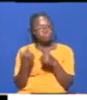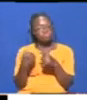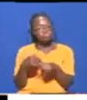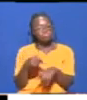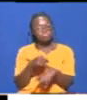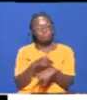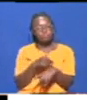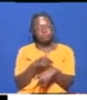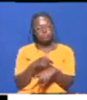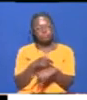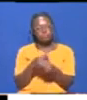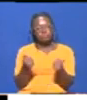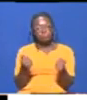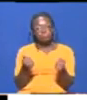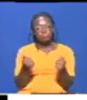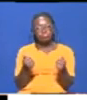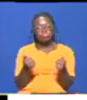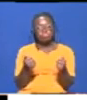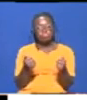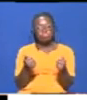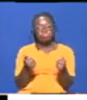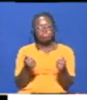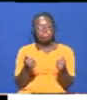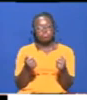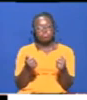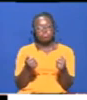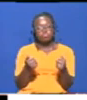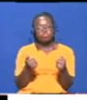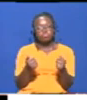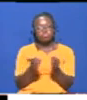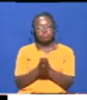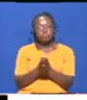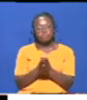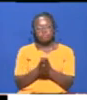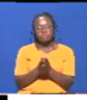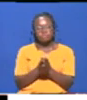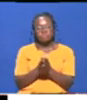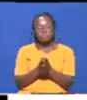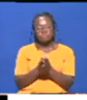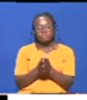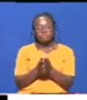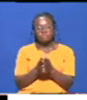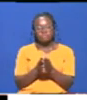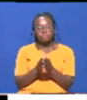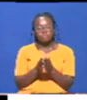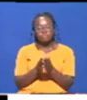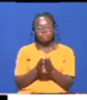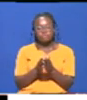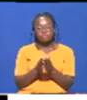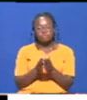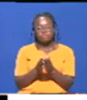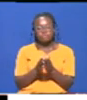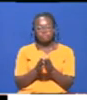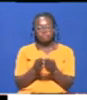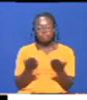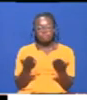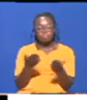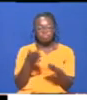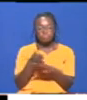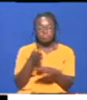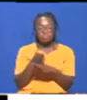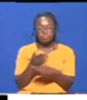tackle this sort of problem. We others also have gone through this, the fake medicine,